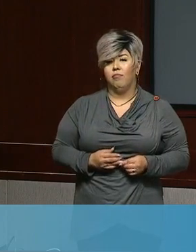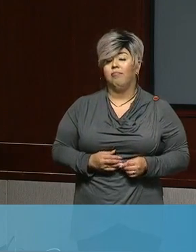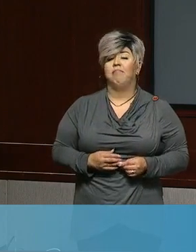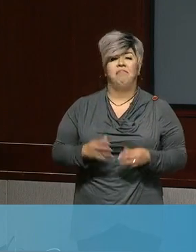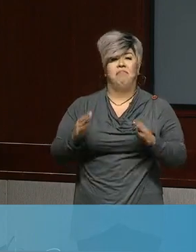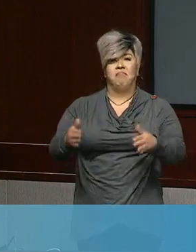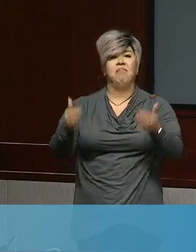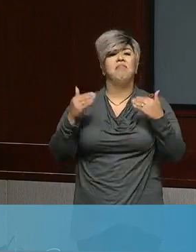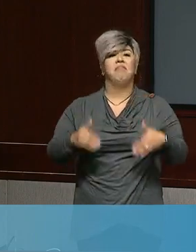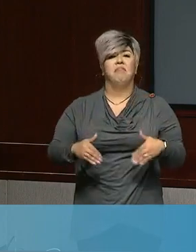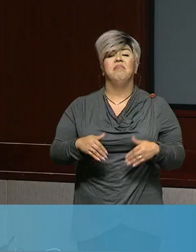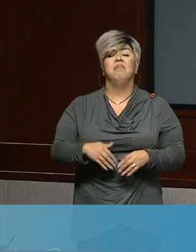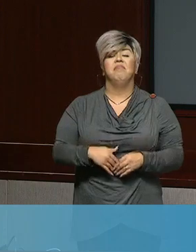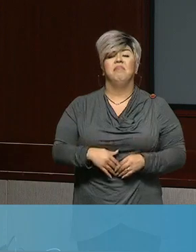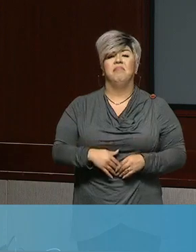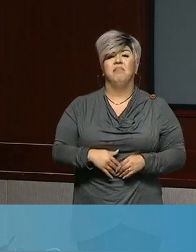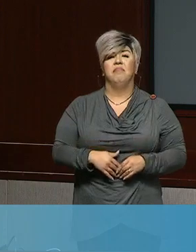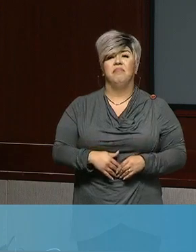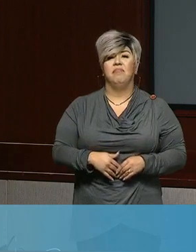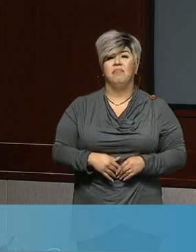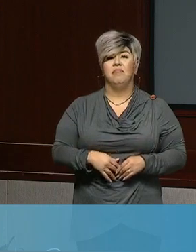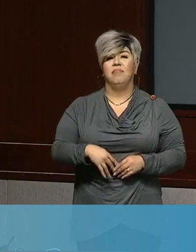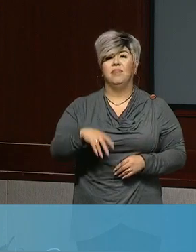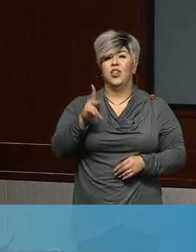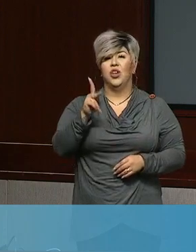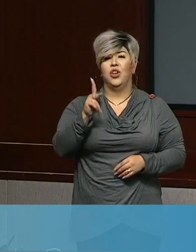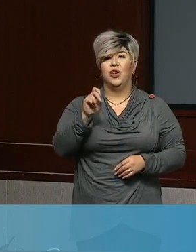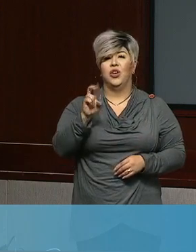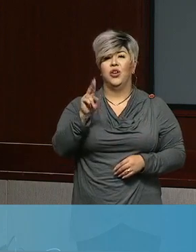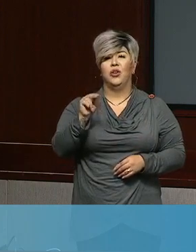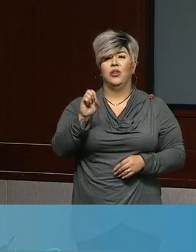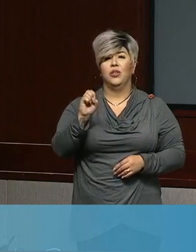Okay, we'll go to the next outlet. I believe we have Kern Soul on the line.